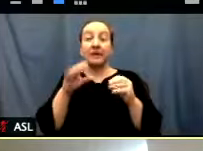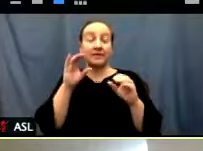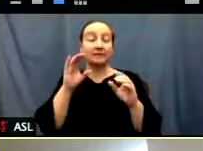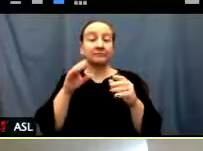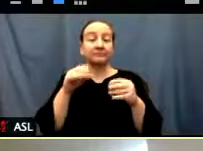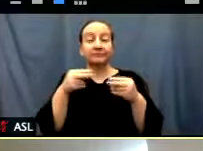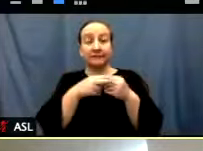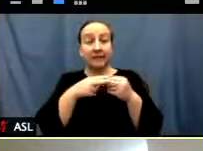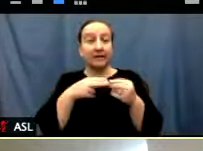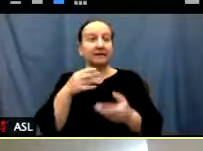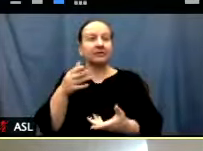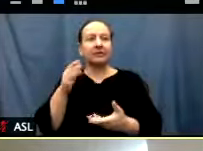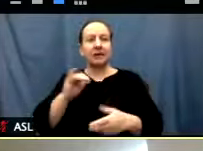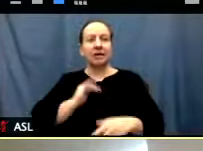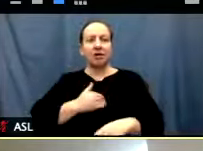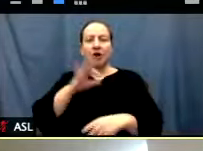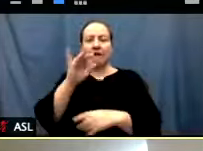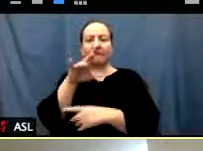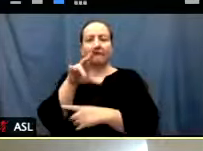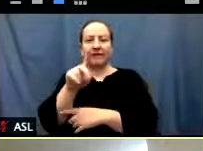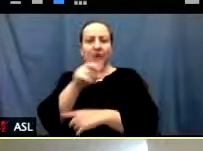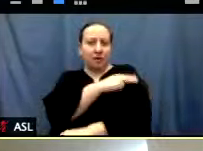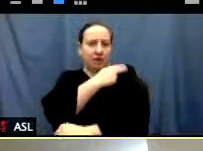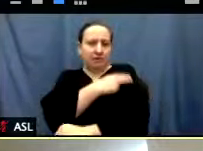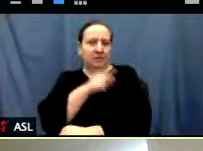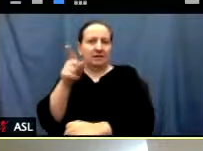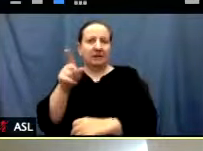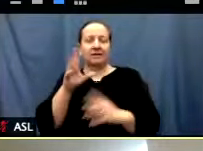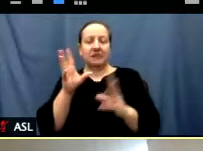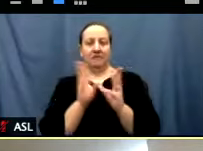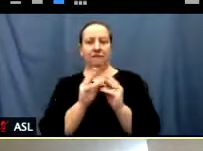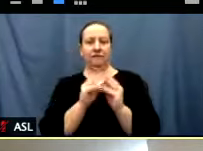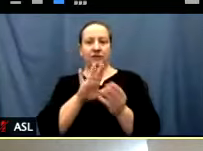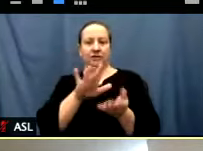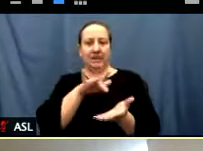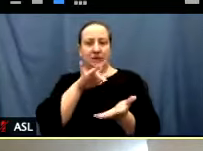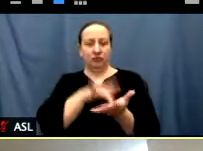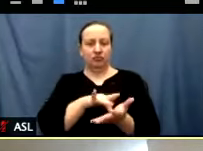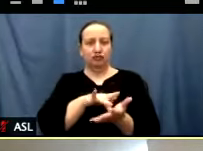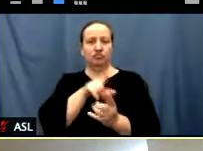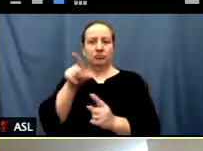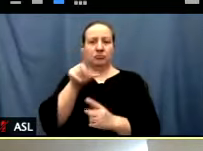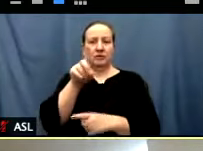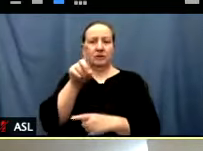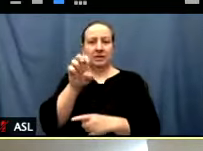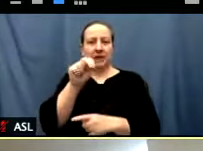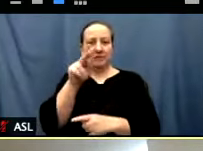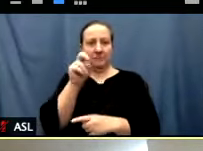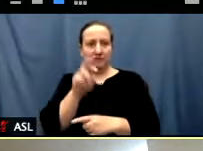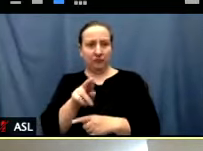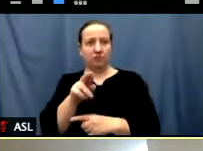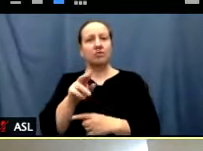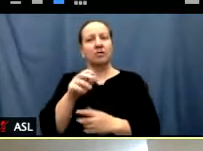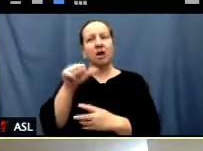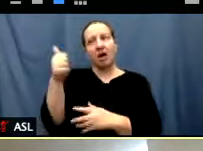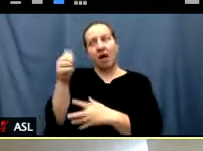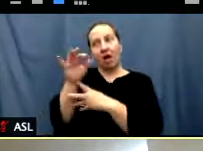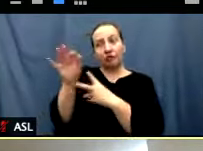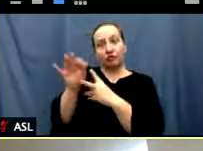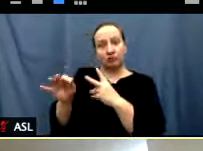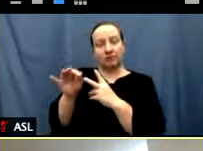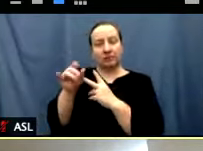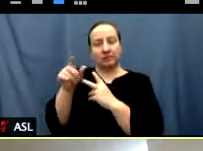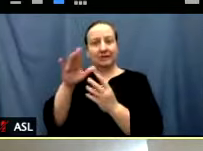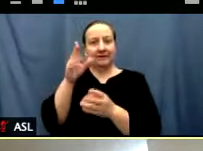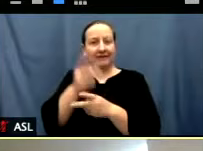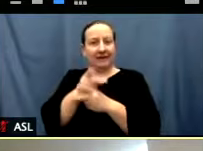field hospital at the Convention Center in Denver. This is one of our alternate care sites. Our goal is to never have to put a patient